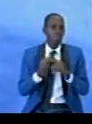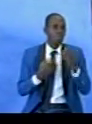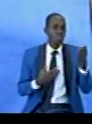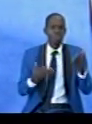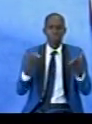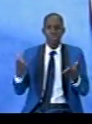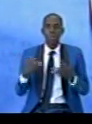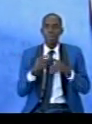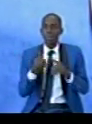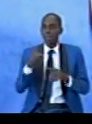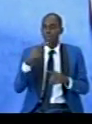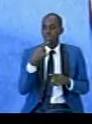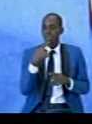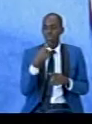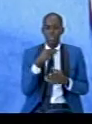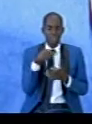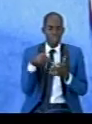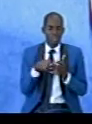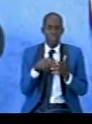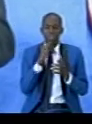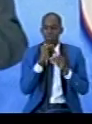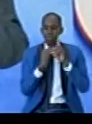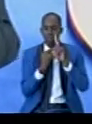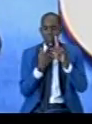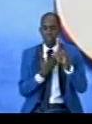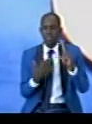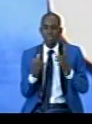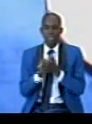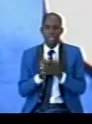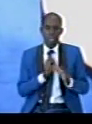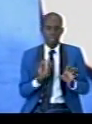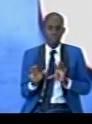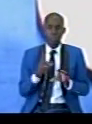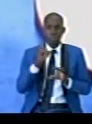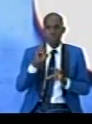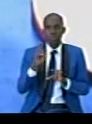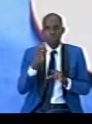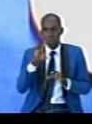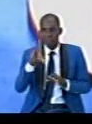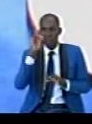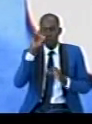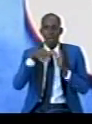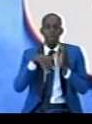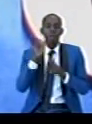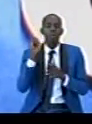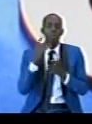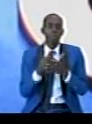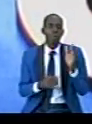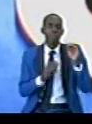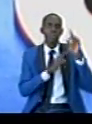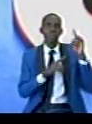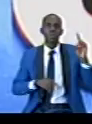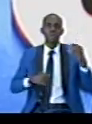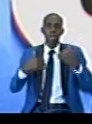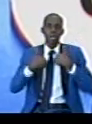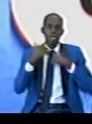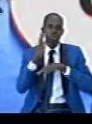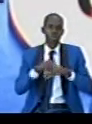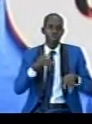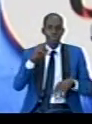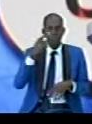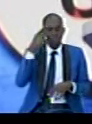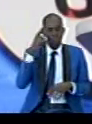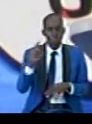say, this one thing I do. You identify what the Lord has called you for. You